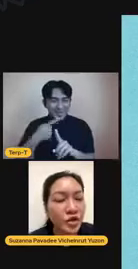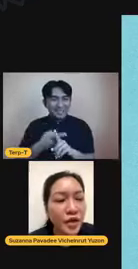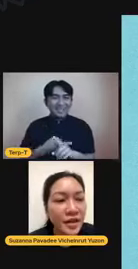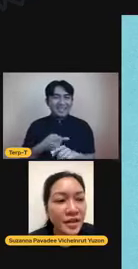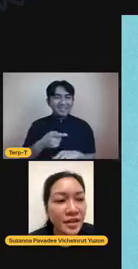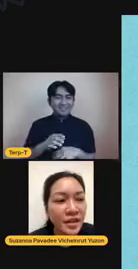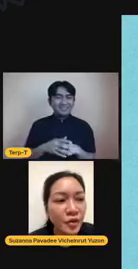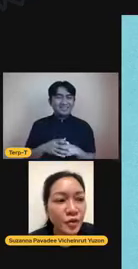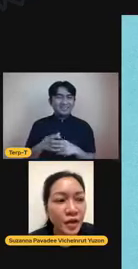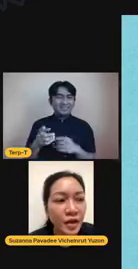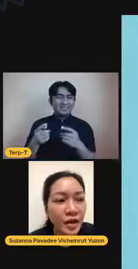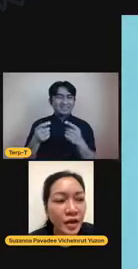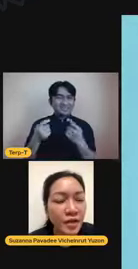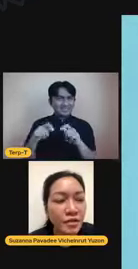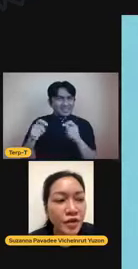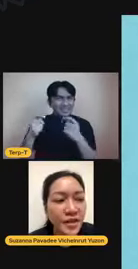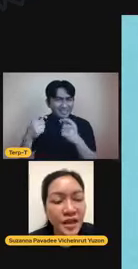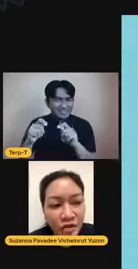we